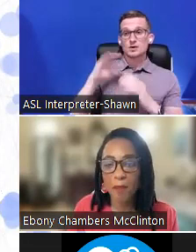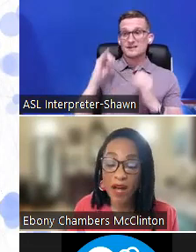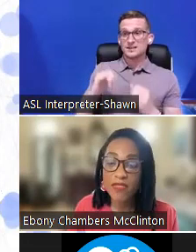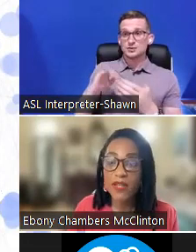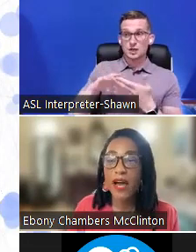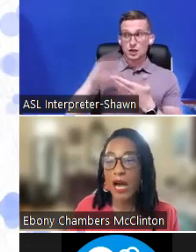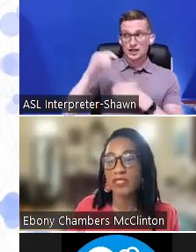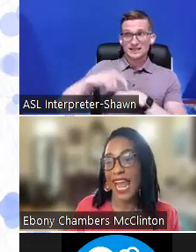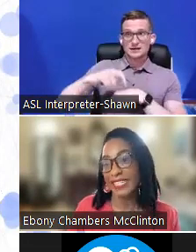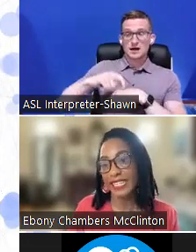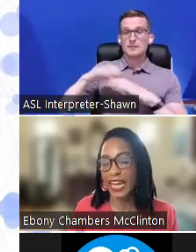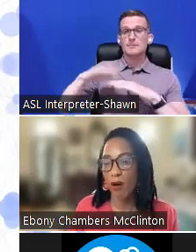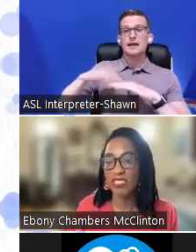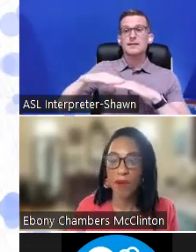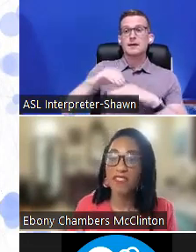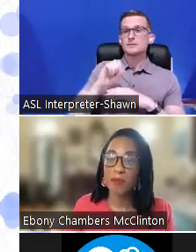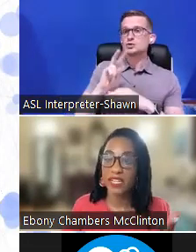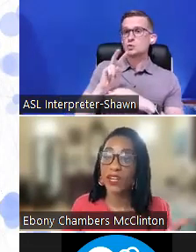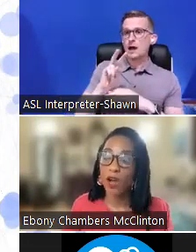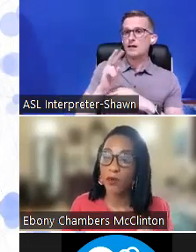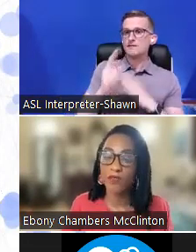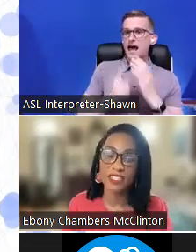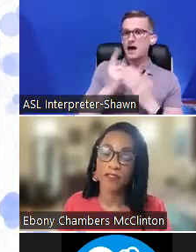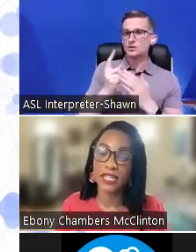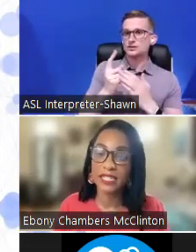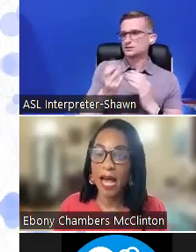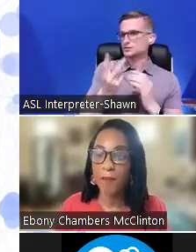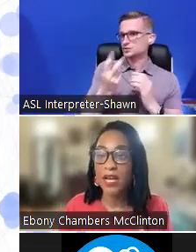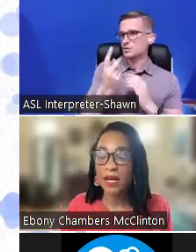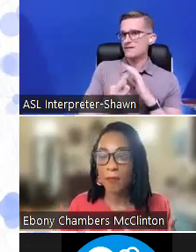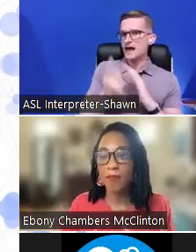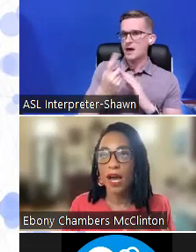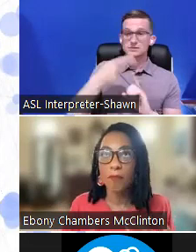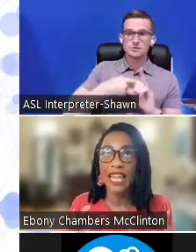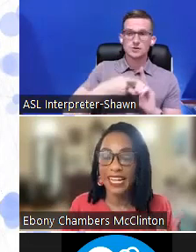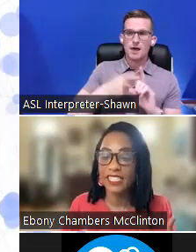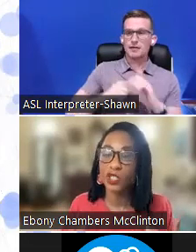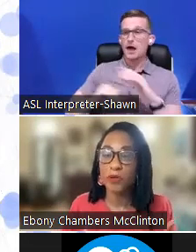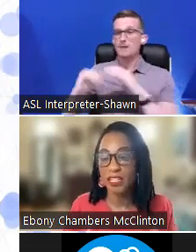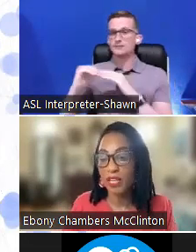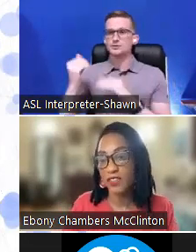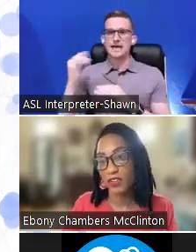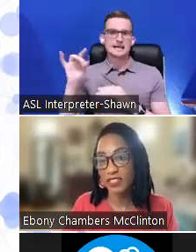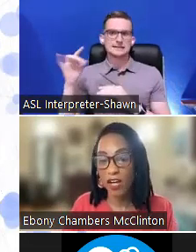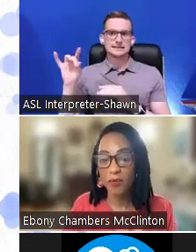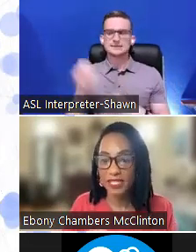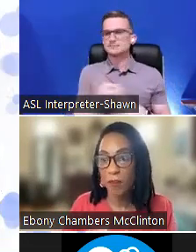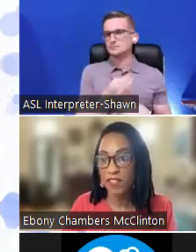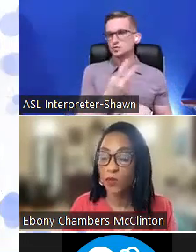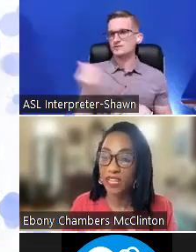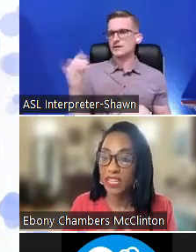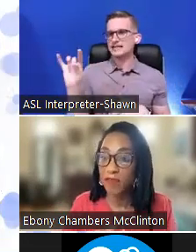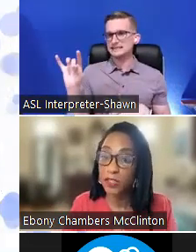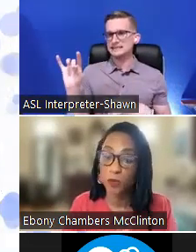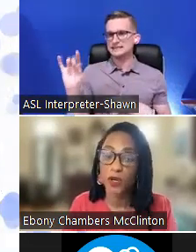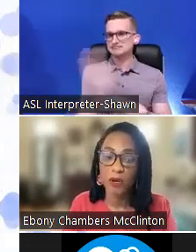a month, up to 18 hours a month, depending on the different plans that you put into place for yourself, because some of this